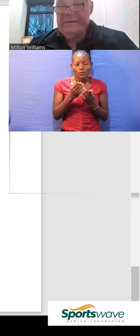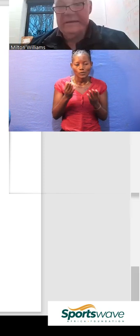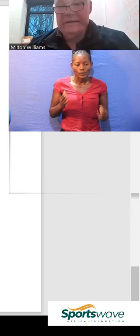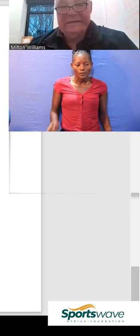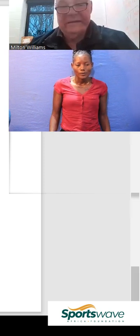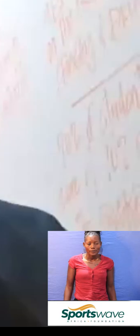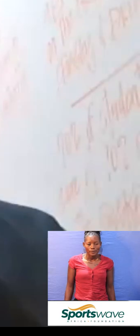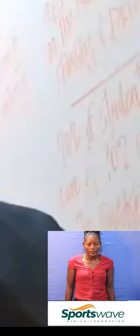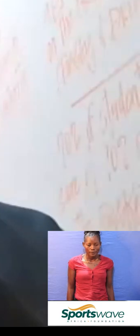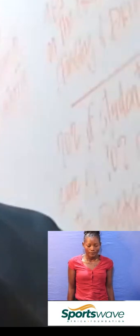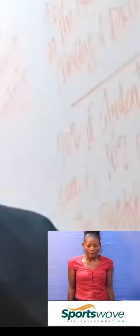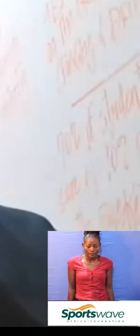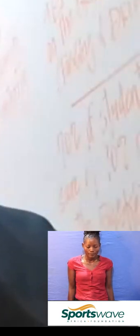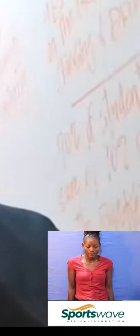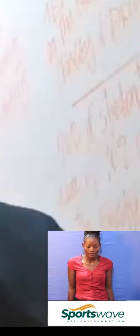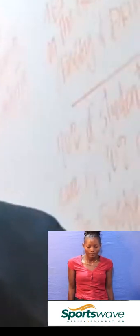Yeah.